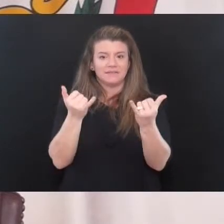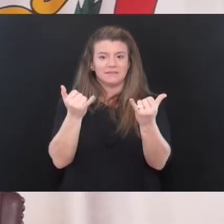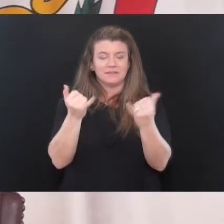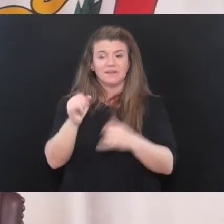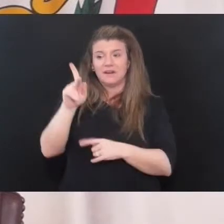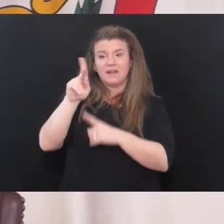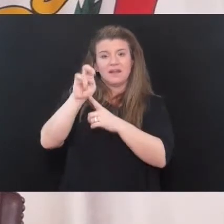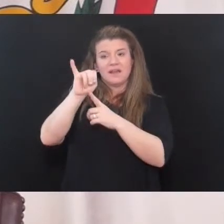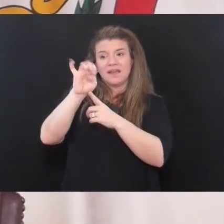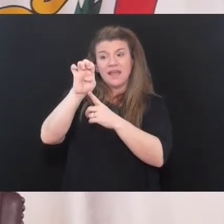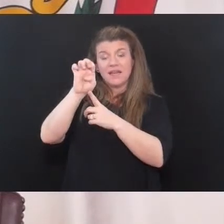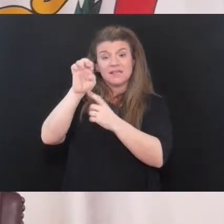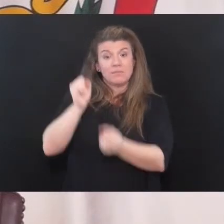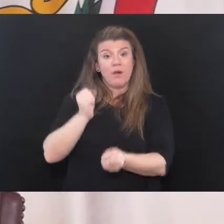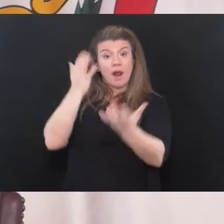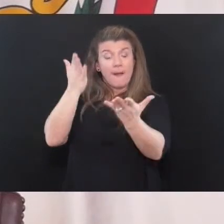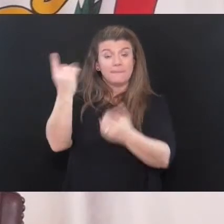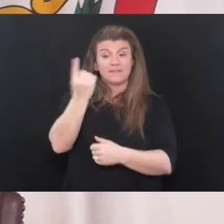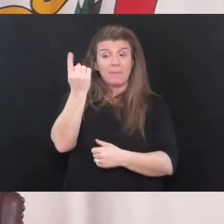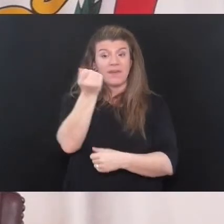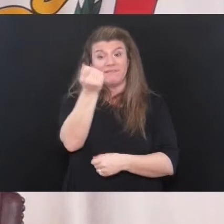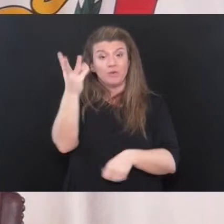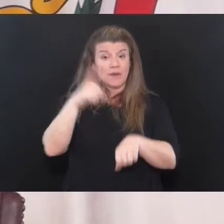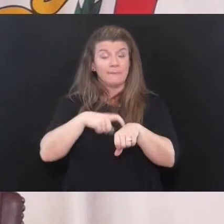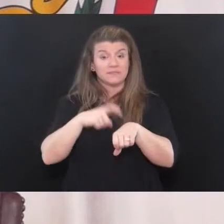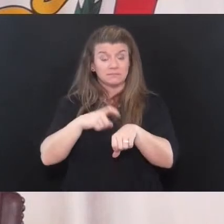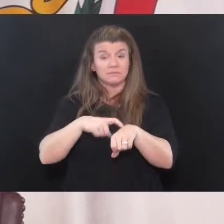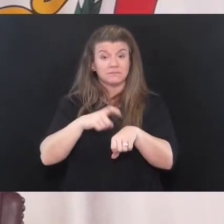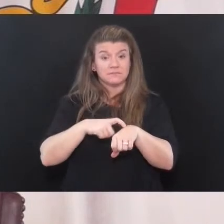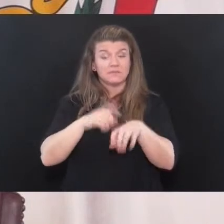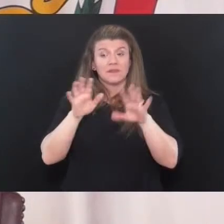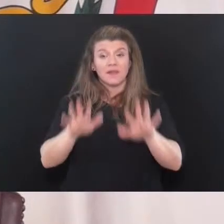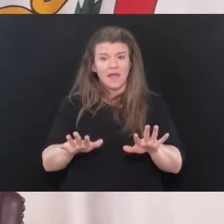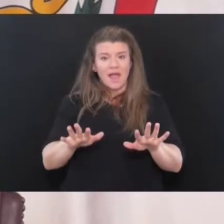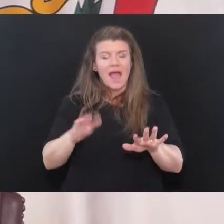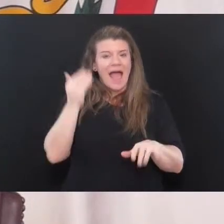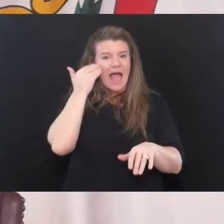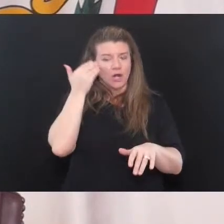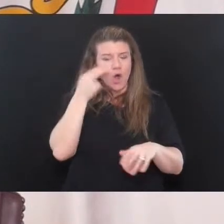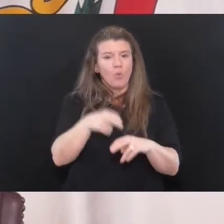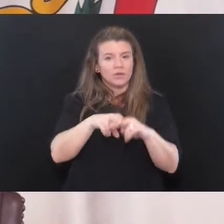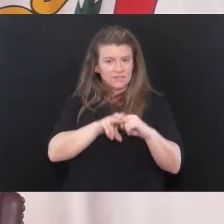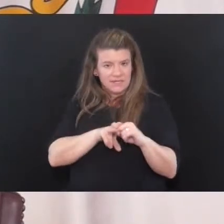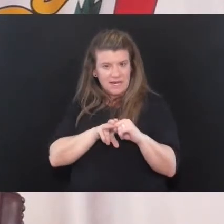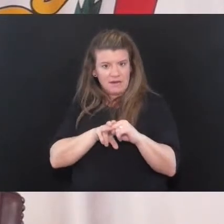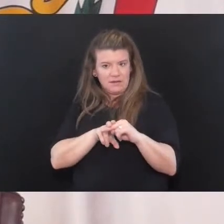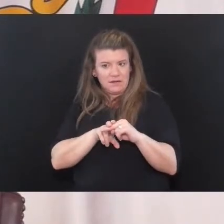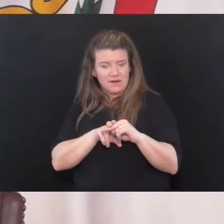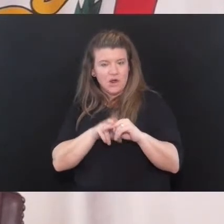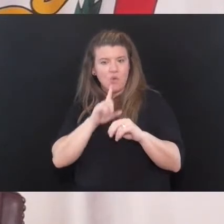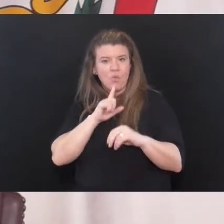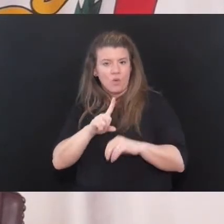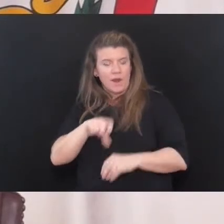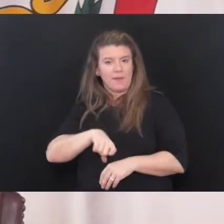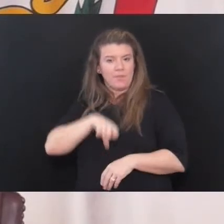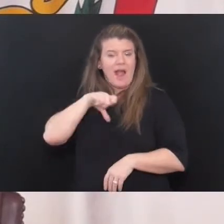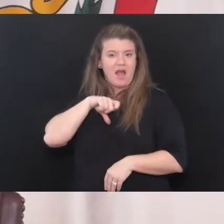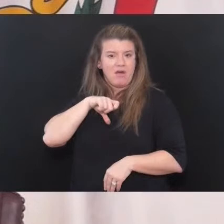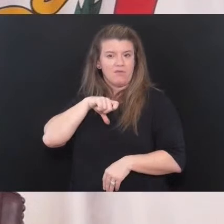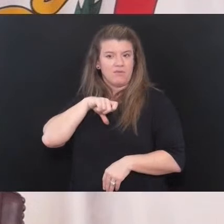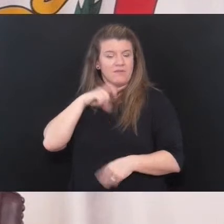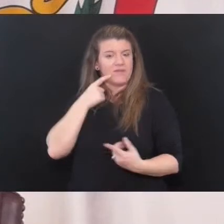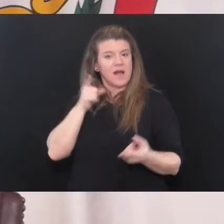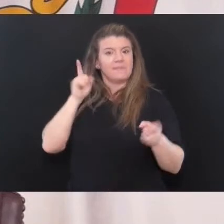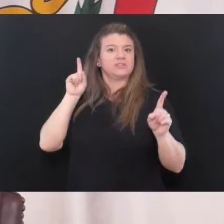Kenny's brought this up a couple times, even though we're sitting back, we're really proud of the fact that